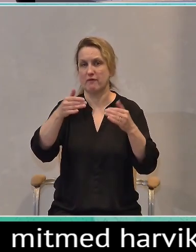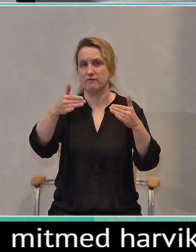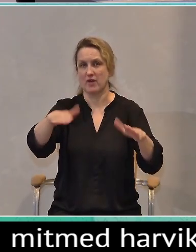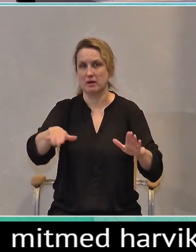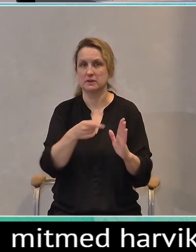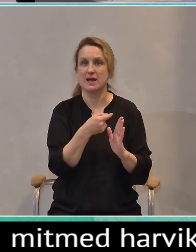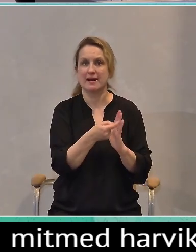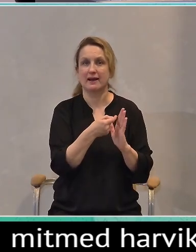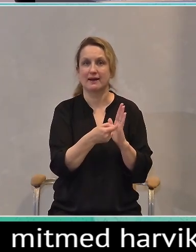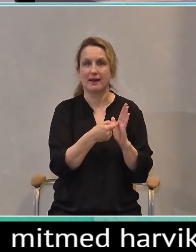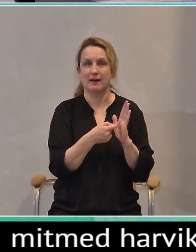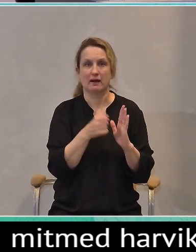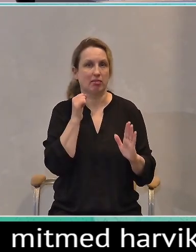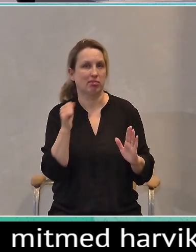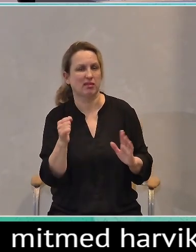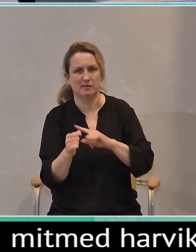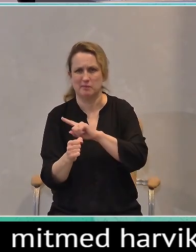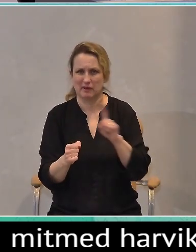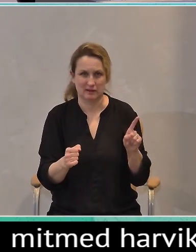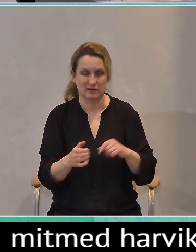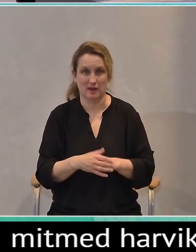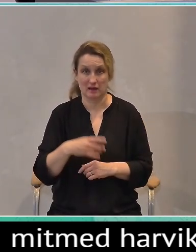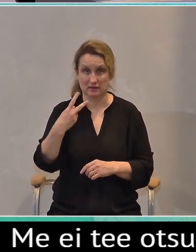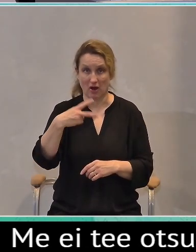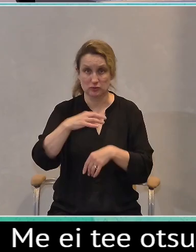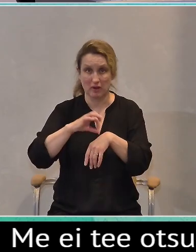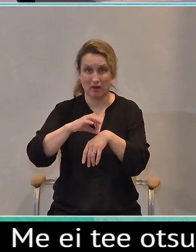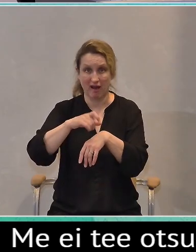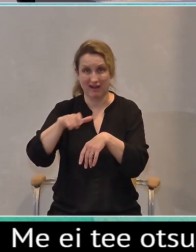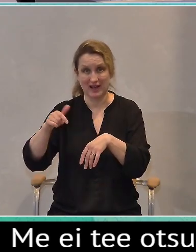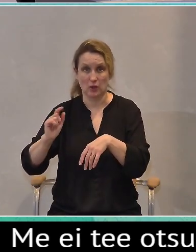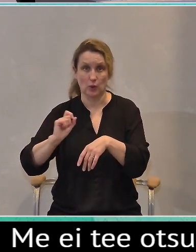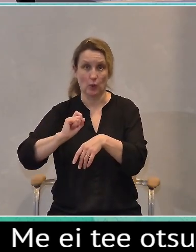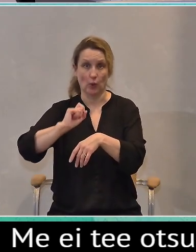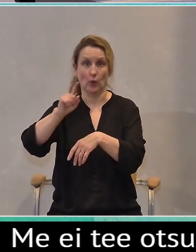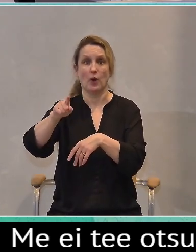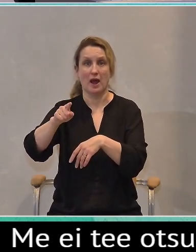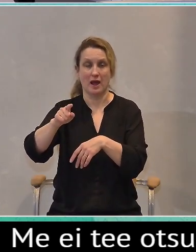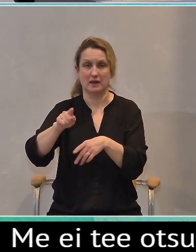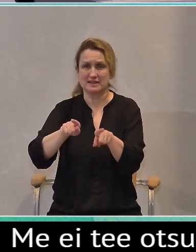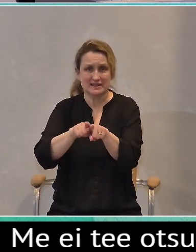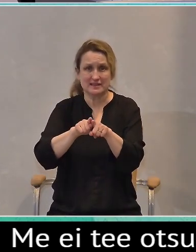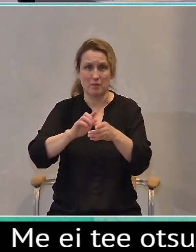And secondly, as mentioned, we mustn't make ourselves victims of our own rules.